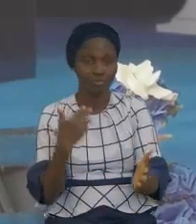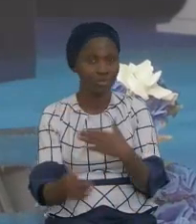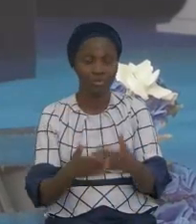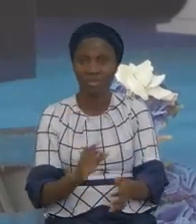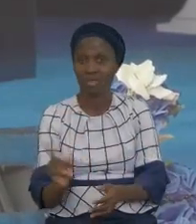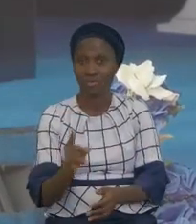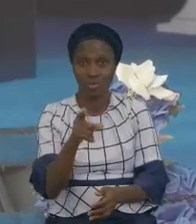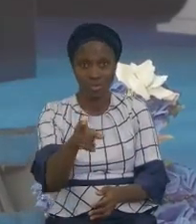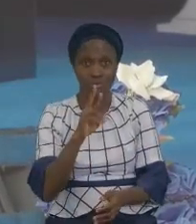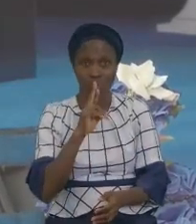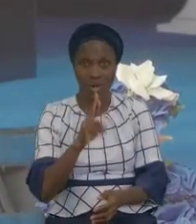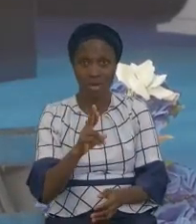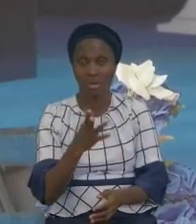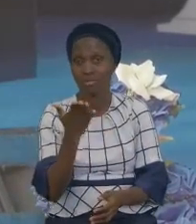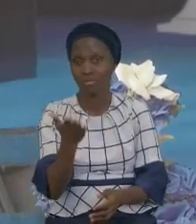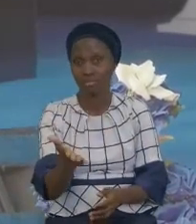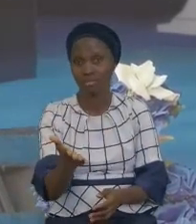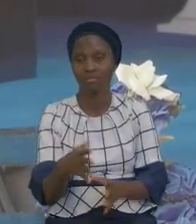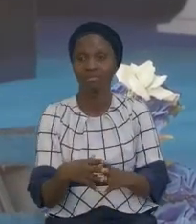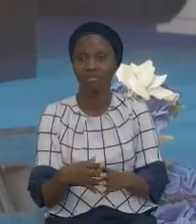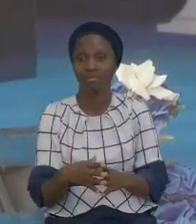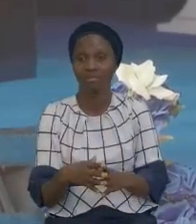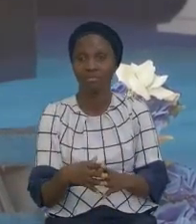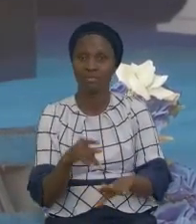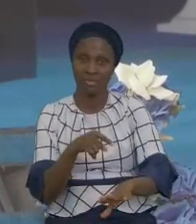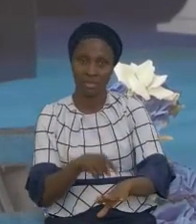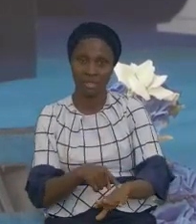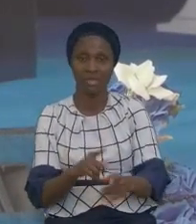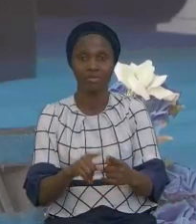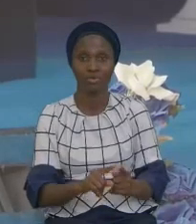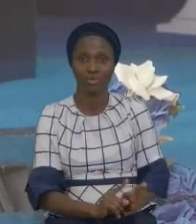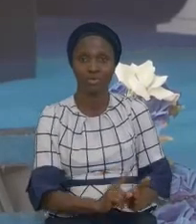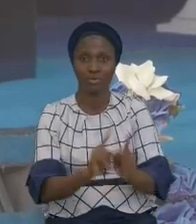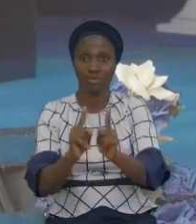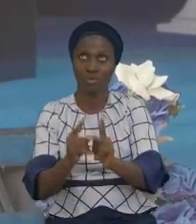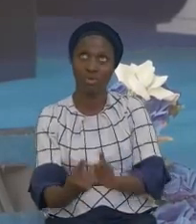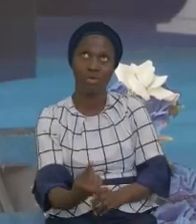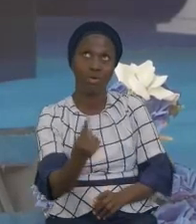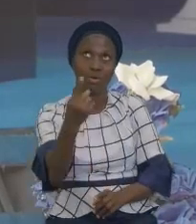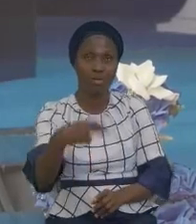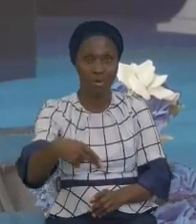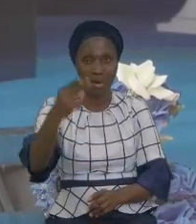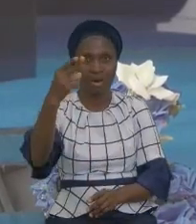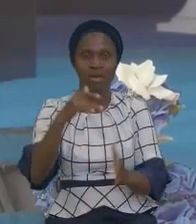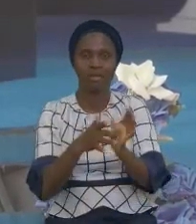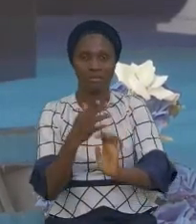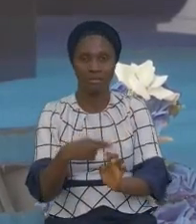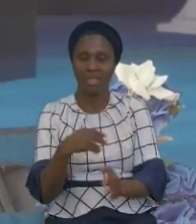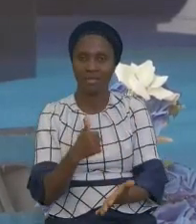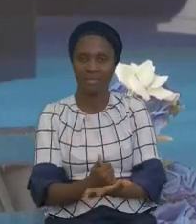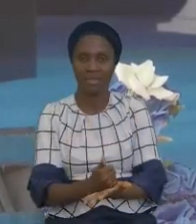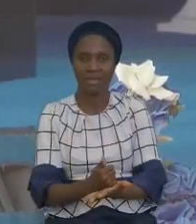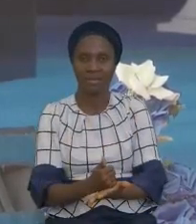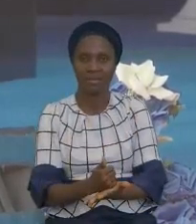go up higher. Il est temps que tu montes plus haut. You are the lowest point.